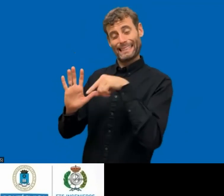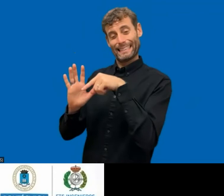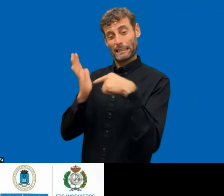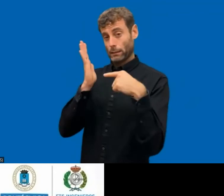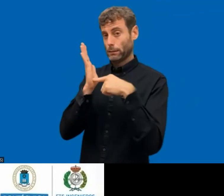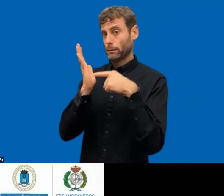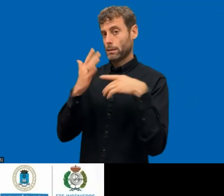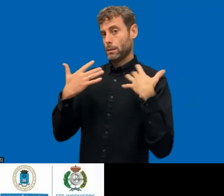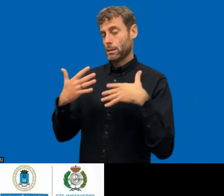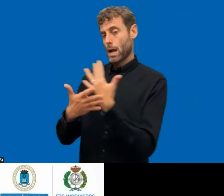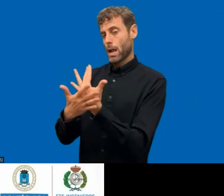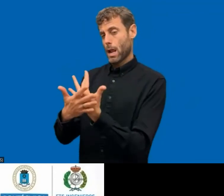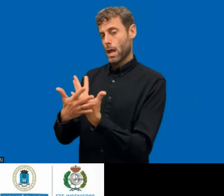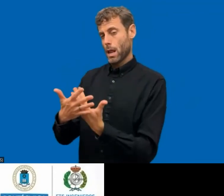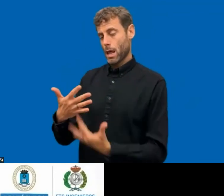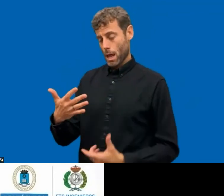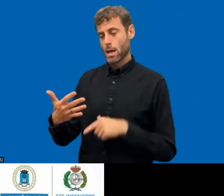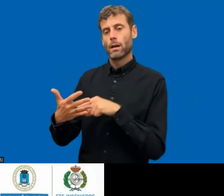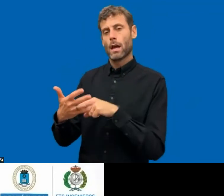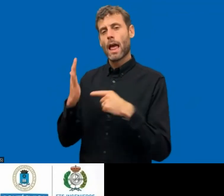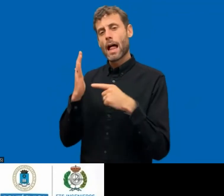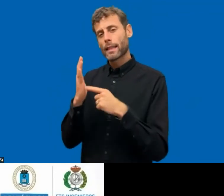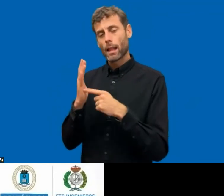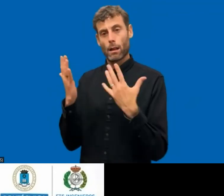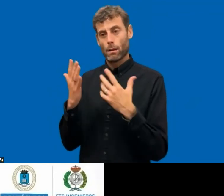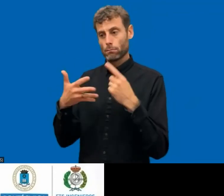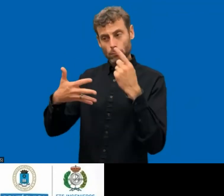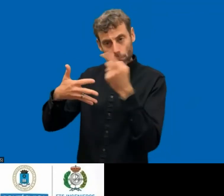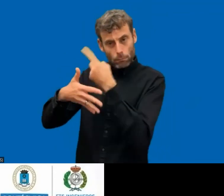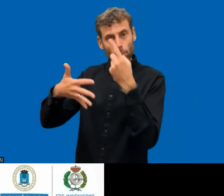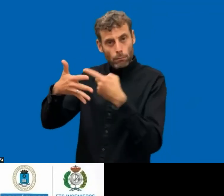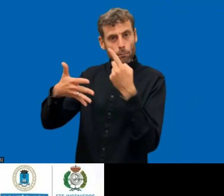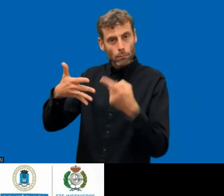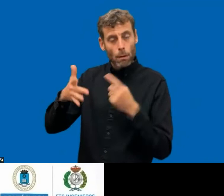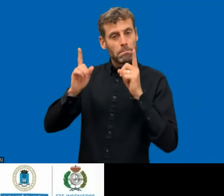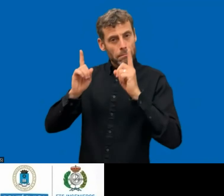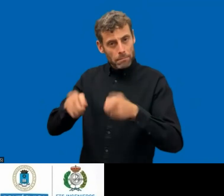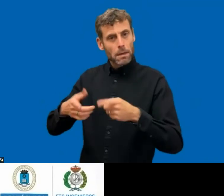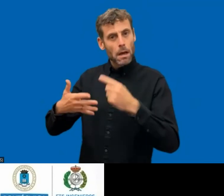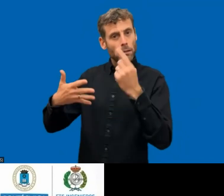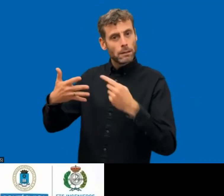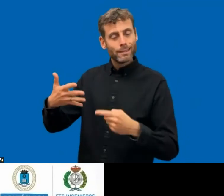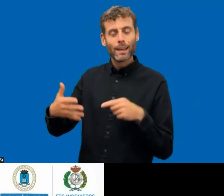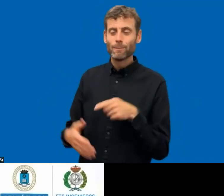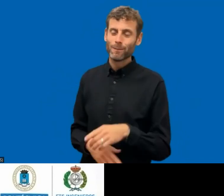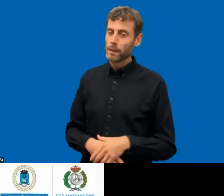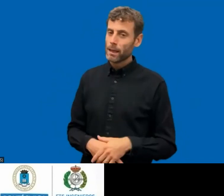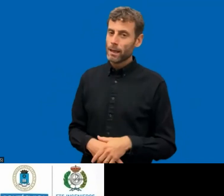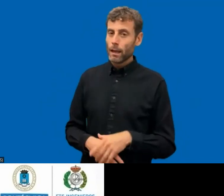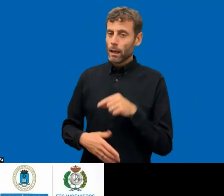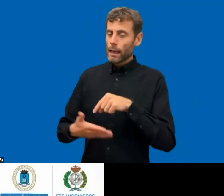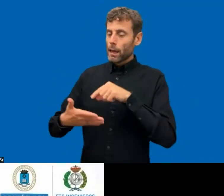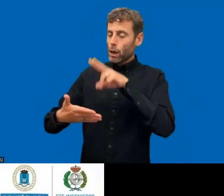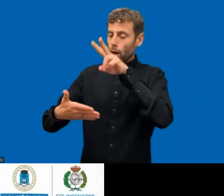Technical description of what has to happen, and they're not made for easy reading. They're made as a reference. It's